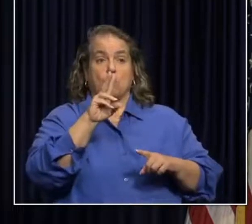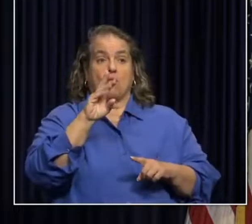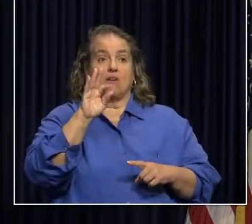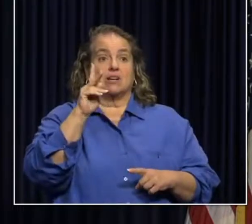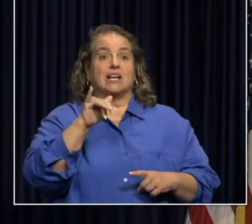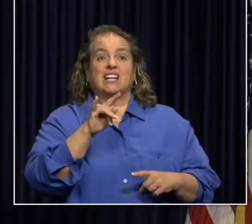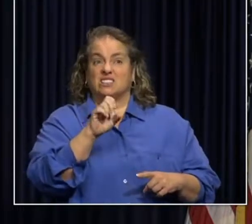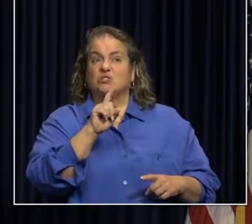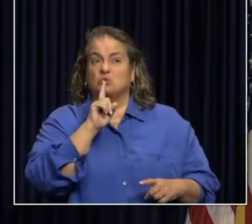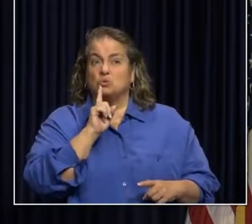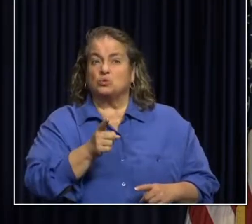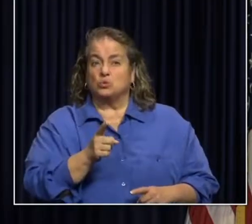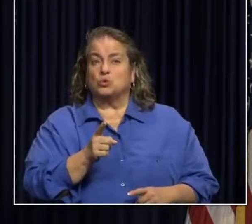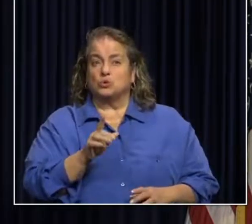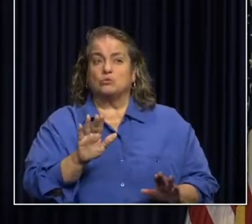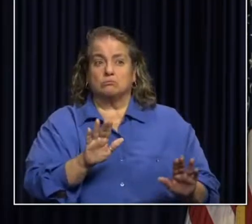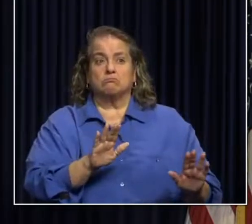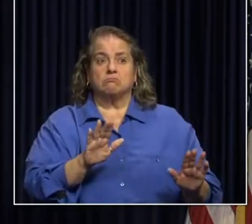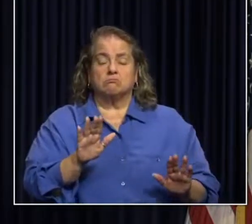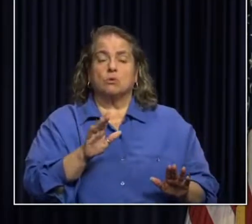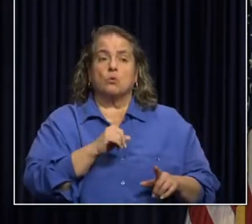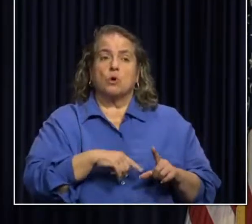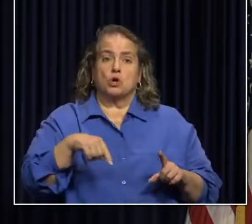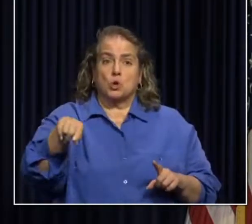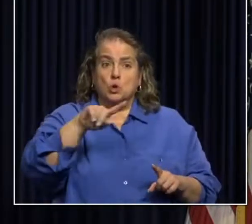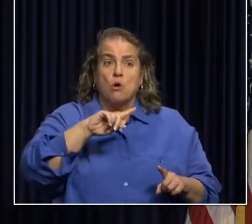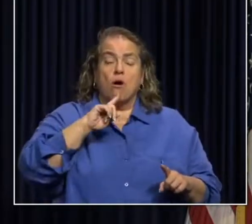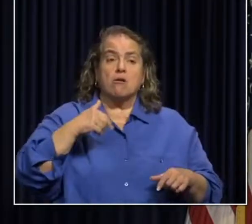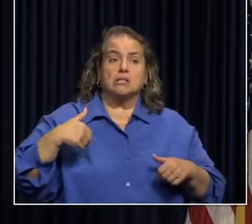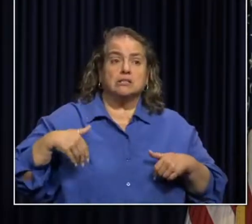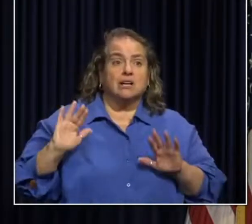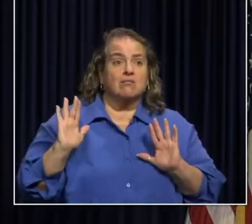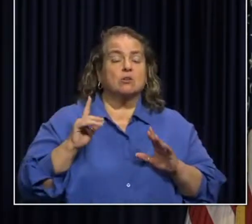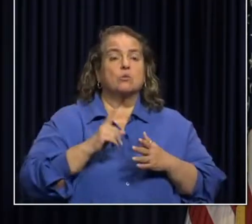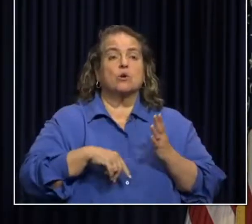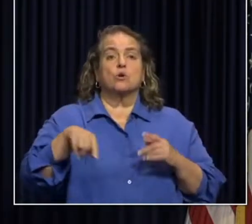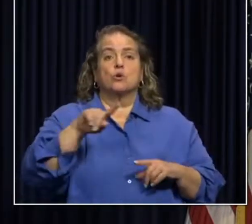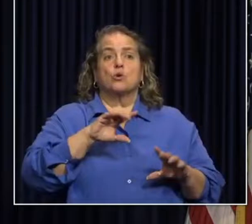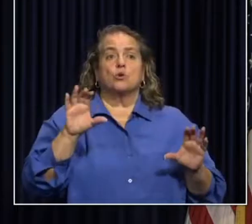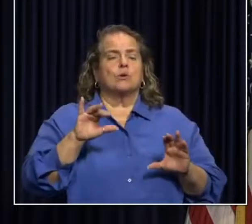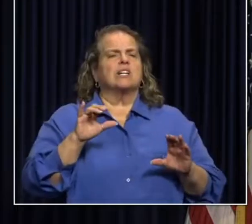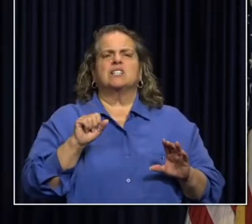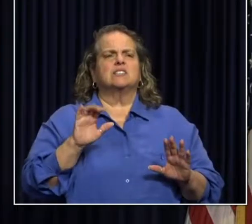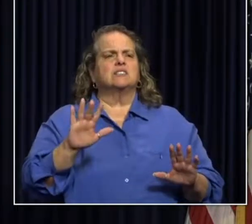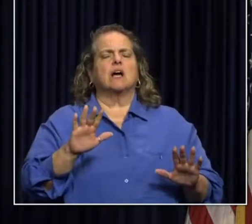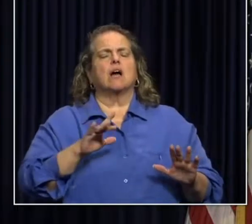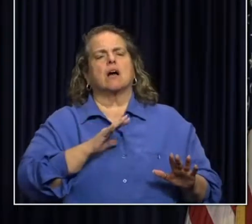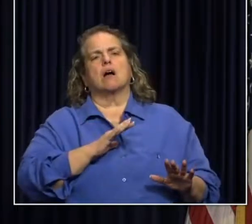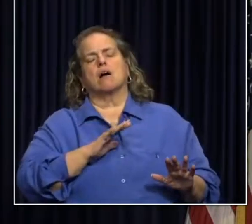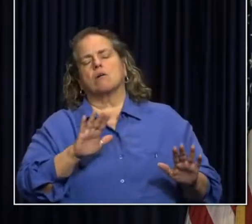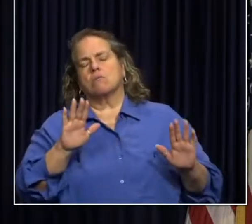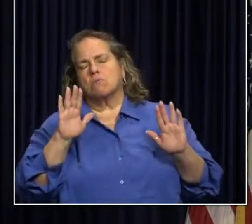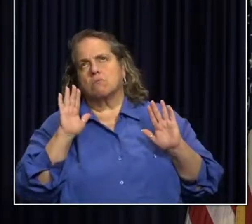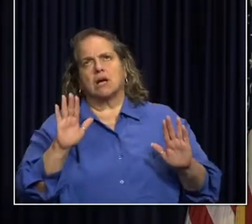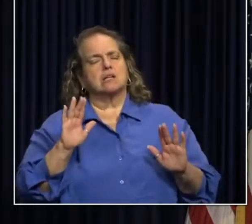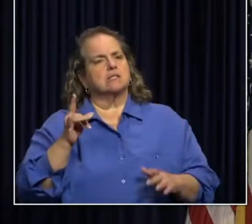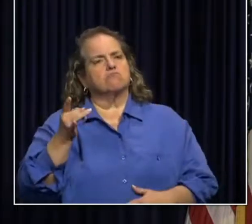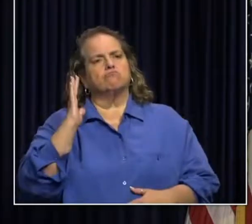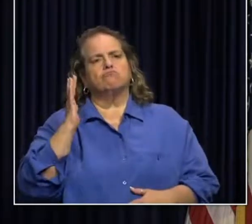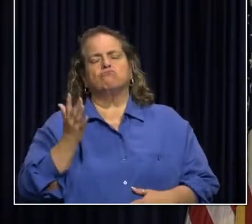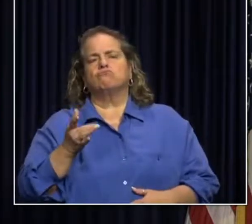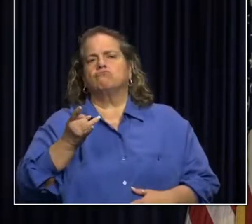true. What you all are sacrificing and what you're doing is amazing. So tonight, as promised, we're going to